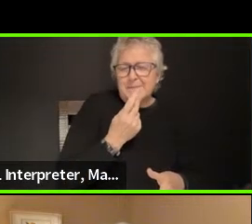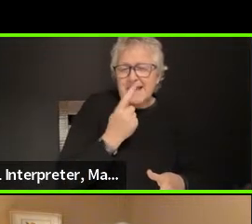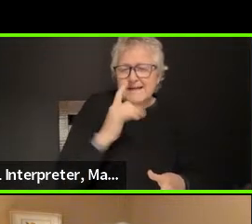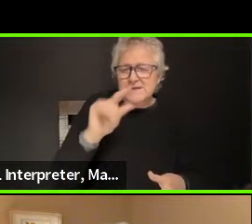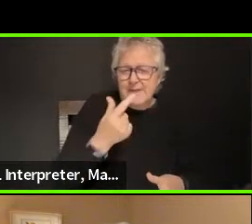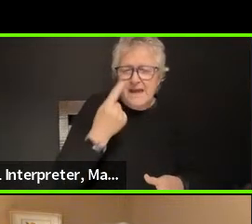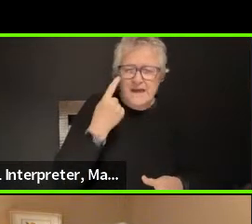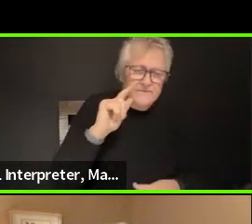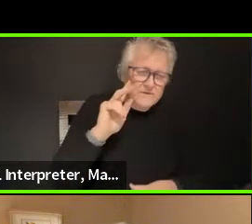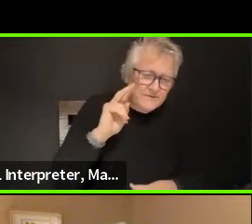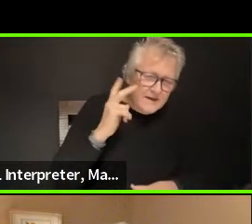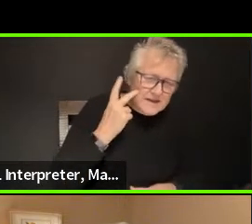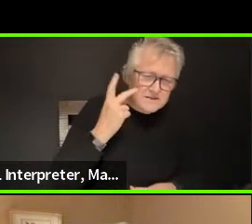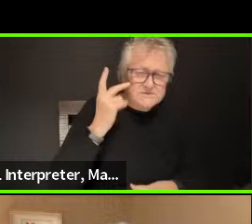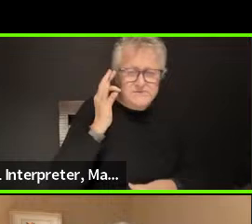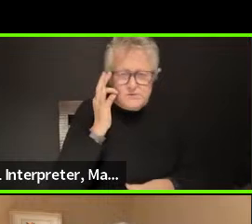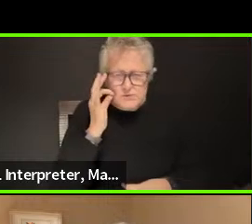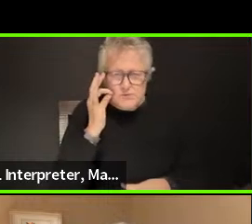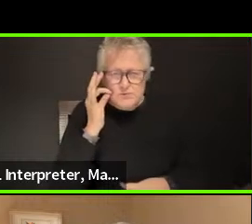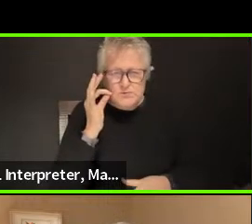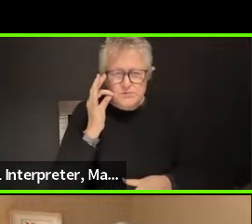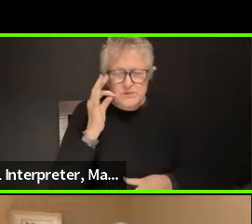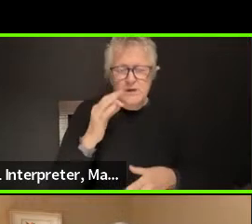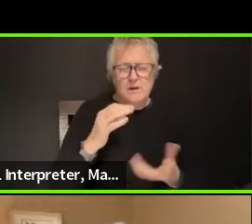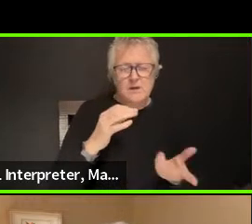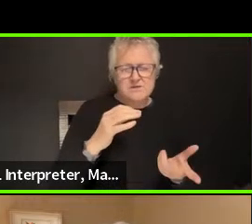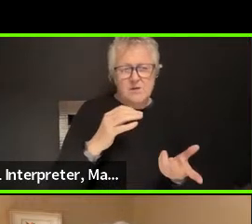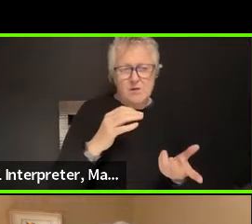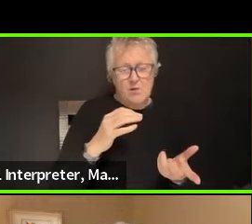up and they don't ever go anywhere.